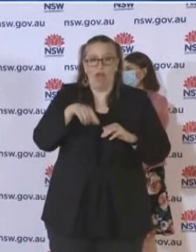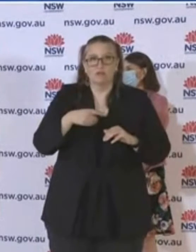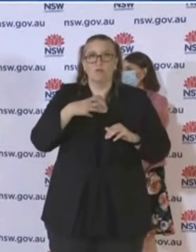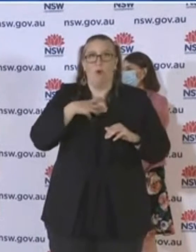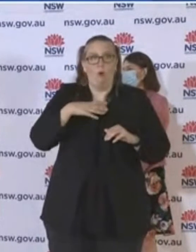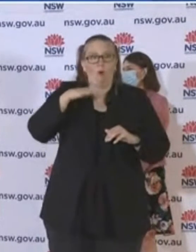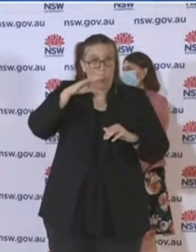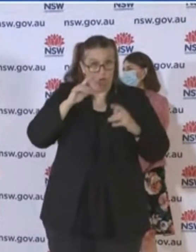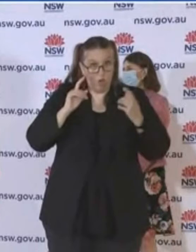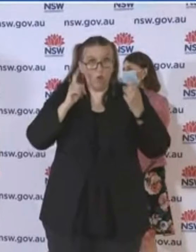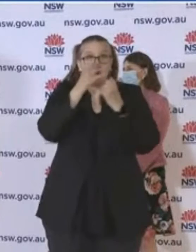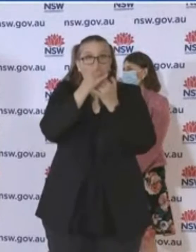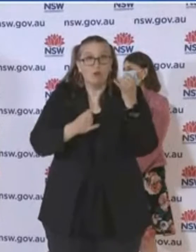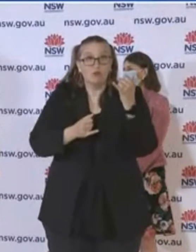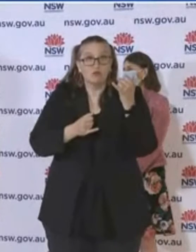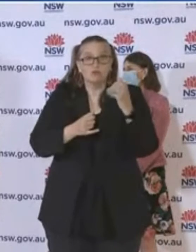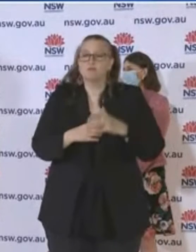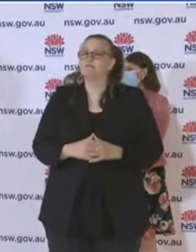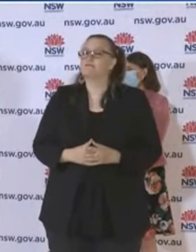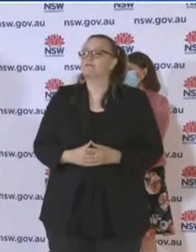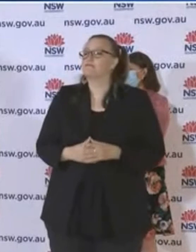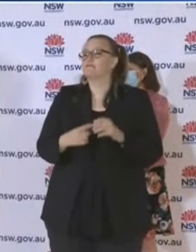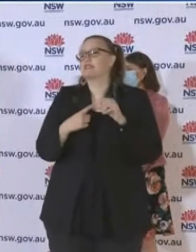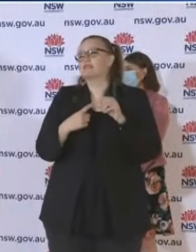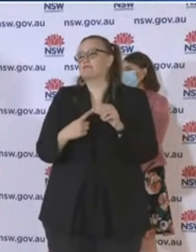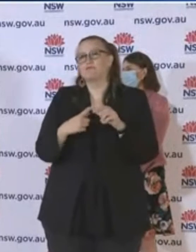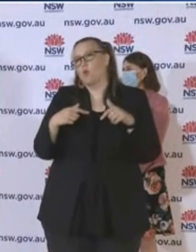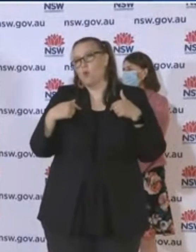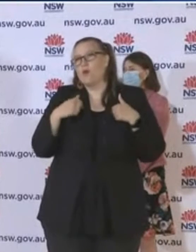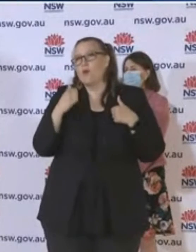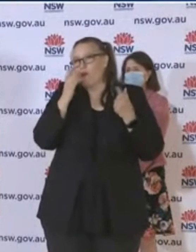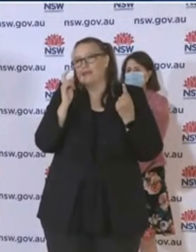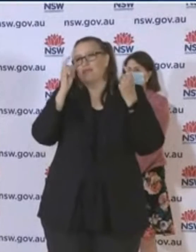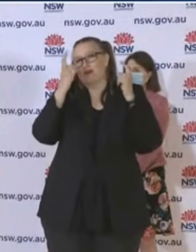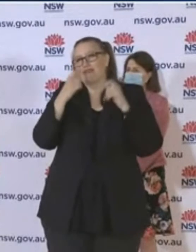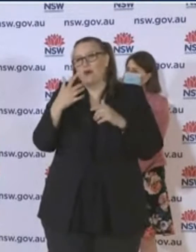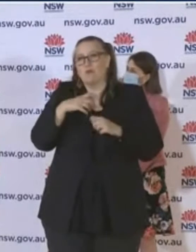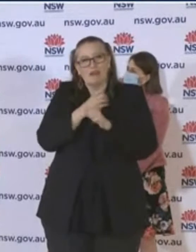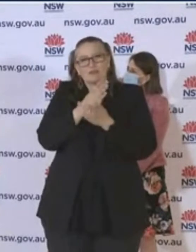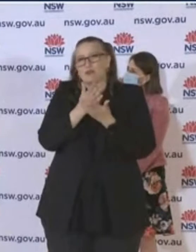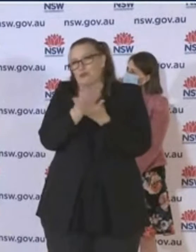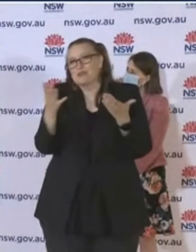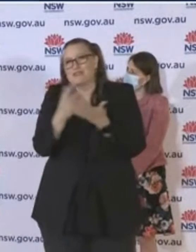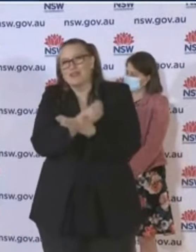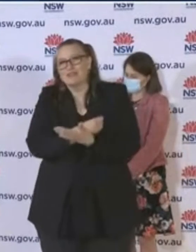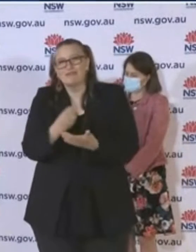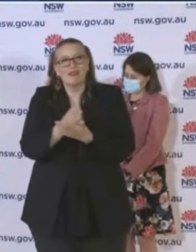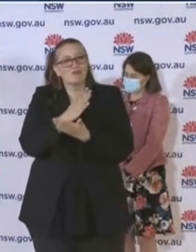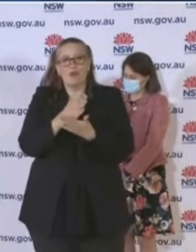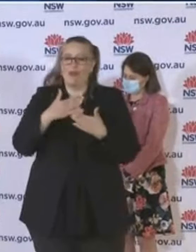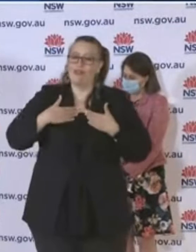health point of view, is to minimise people with infection and particularly protect people who are more vulnerable and therefore may